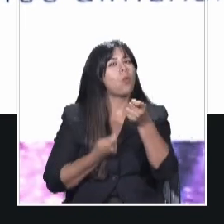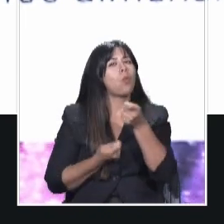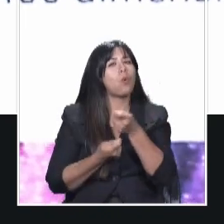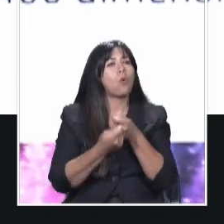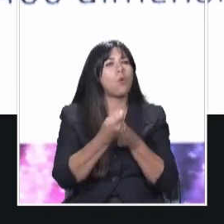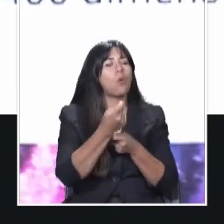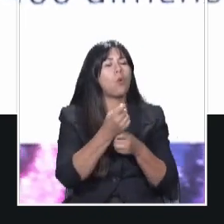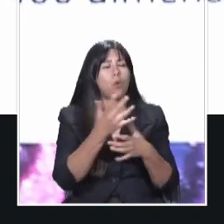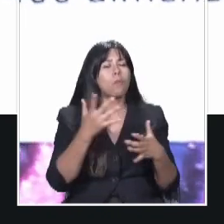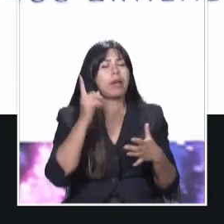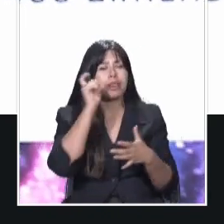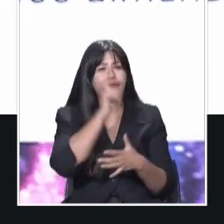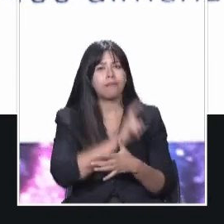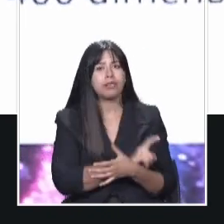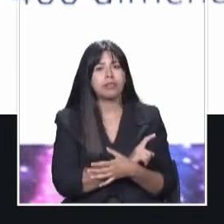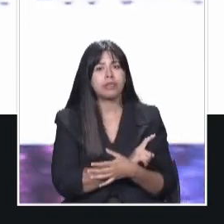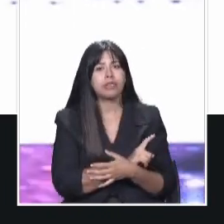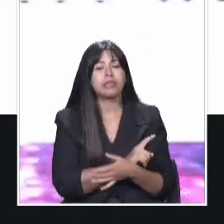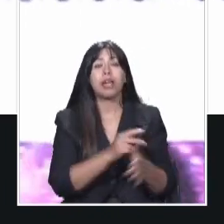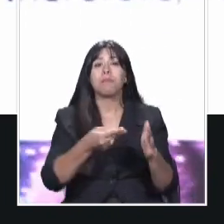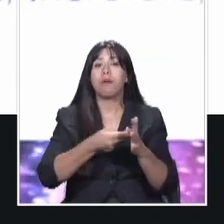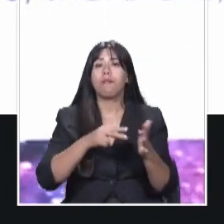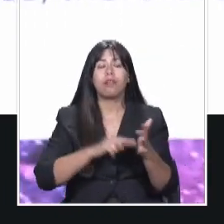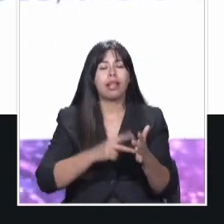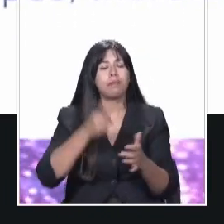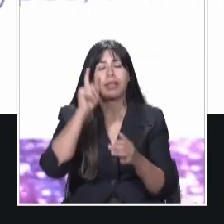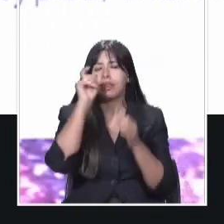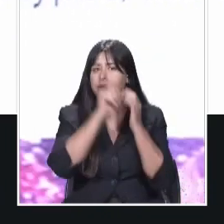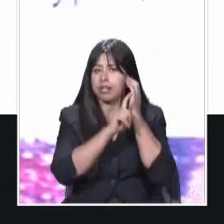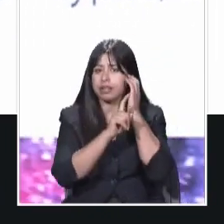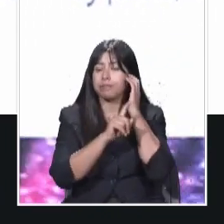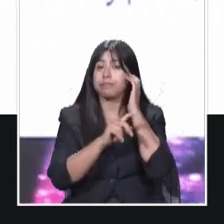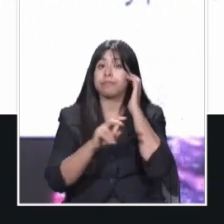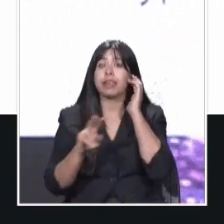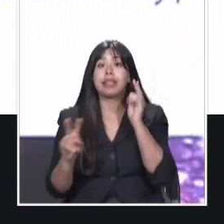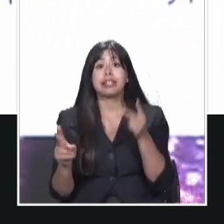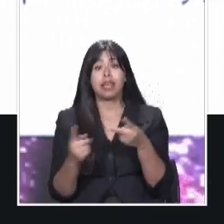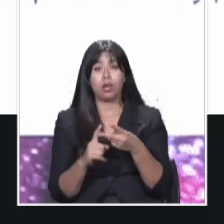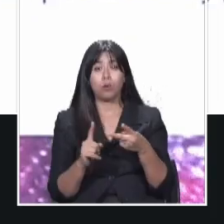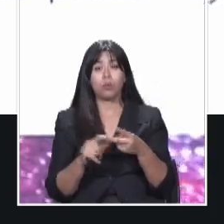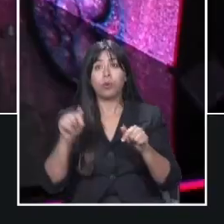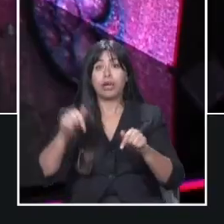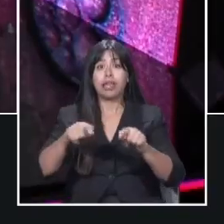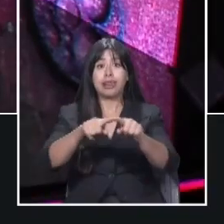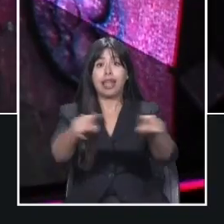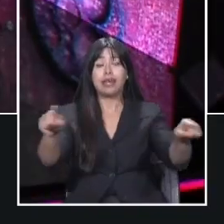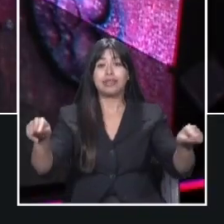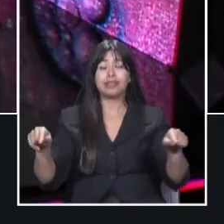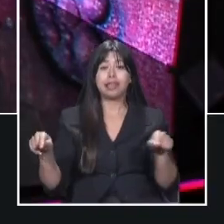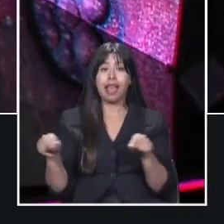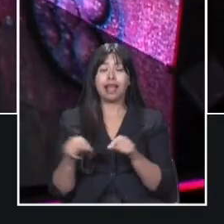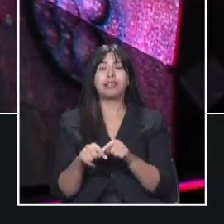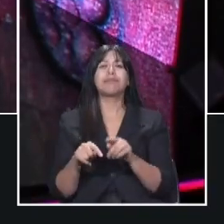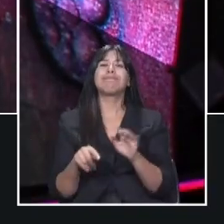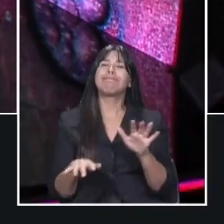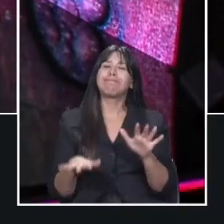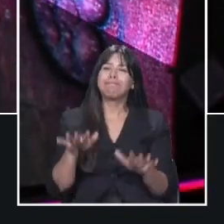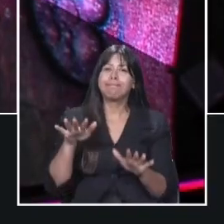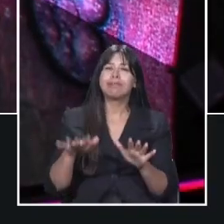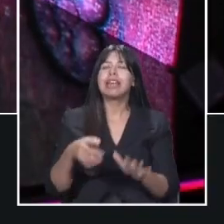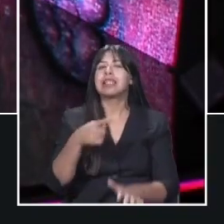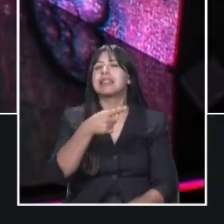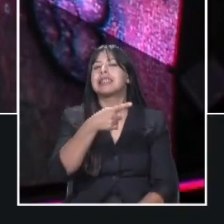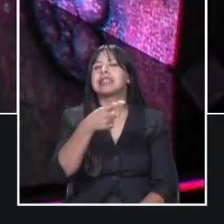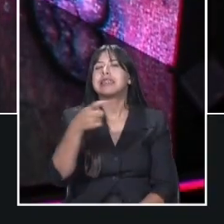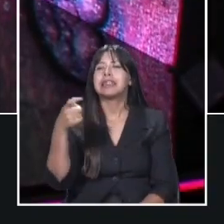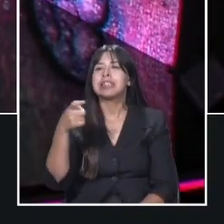problem. Second, in this room, there are probably hundreds of smells, maybe even